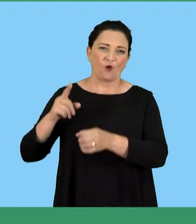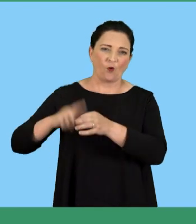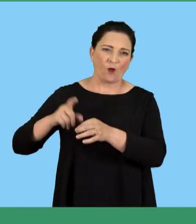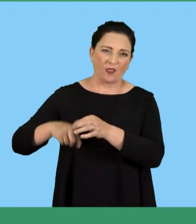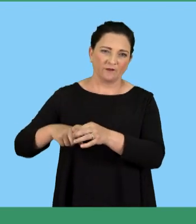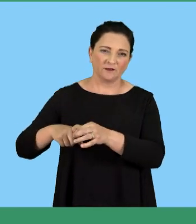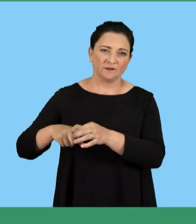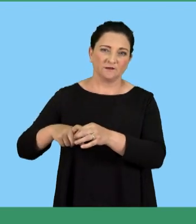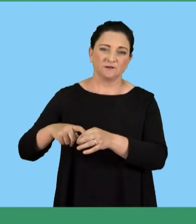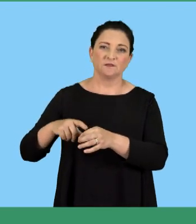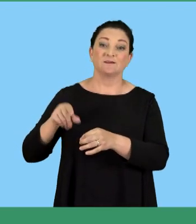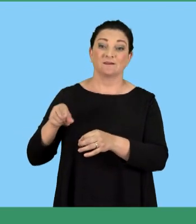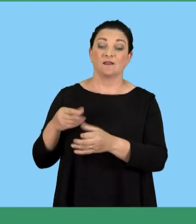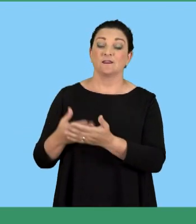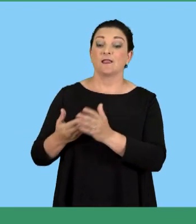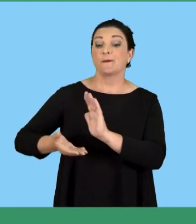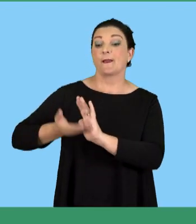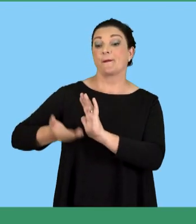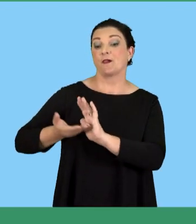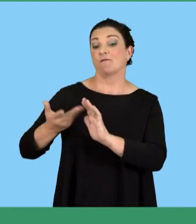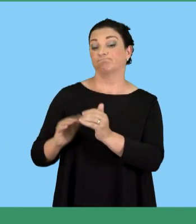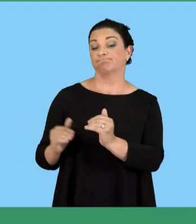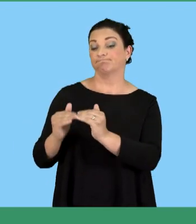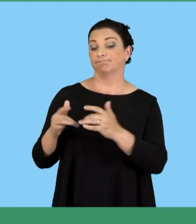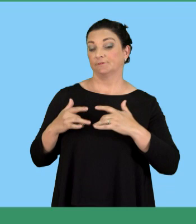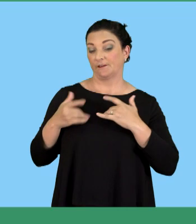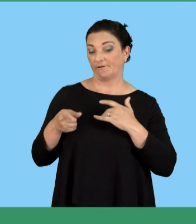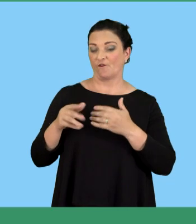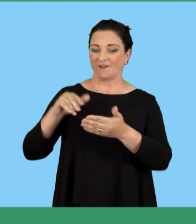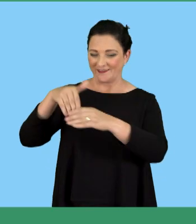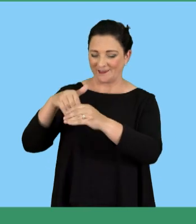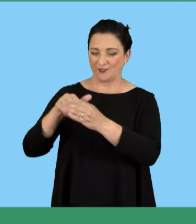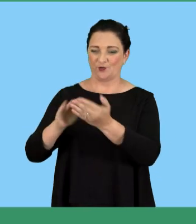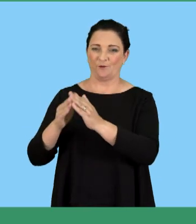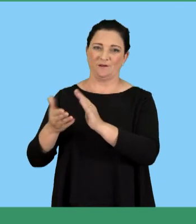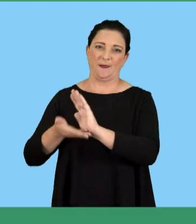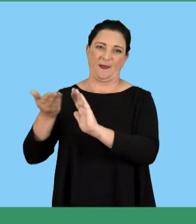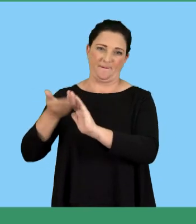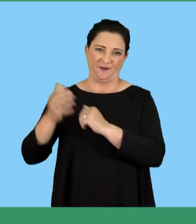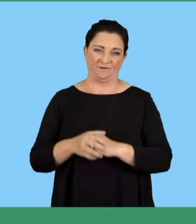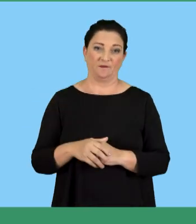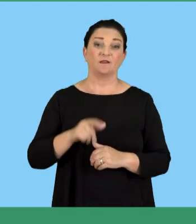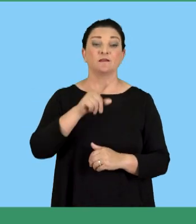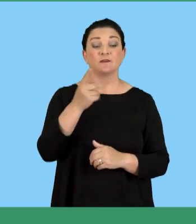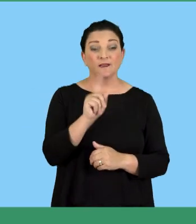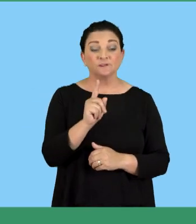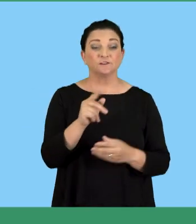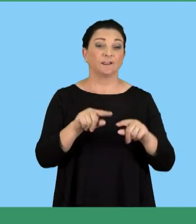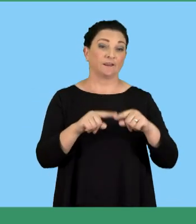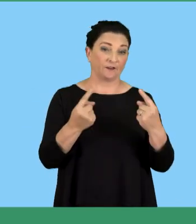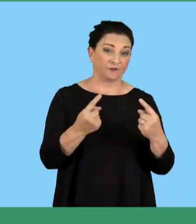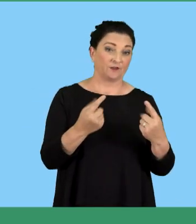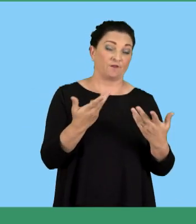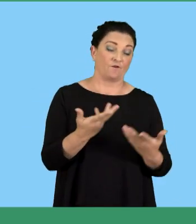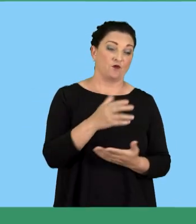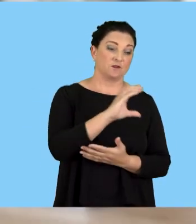qualifications, and the qualification now will be used to uplift the standards of living in the community. So those are the